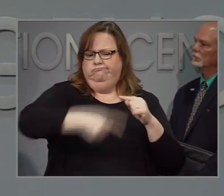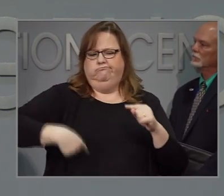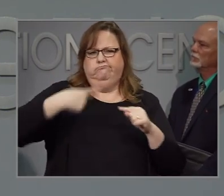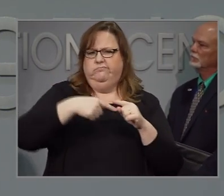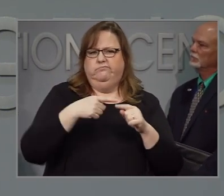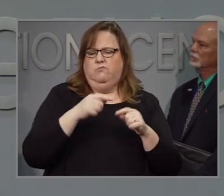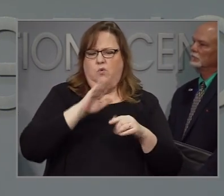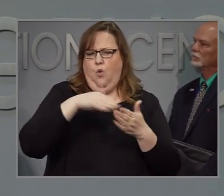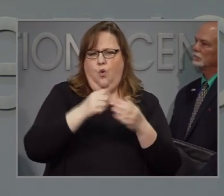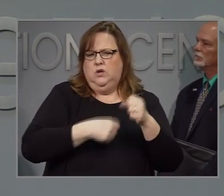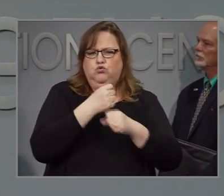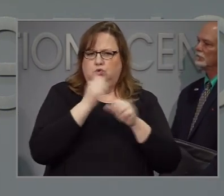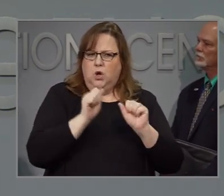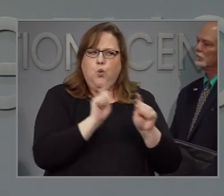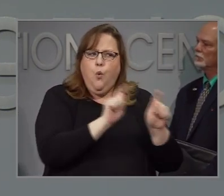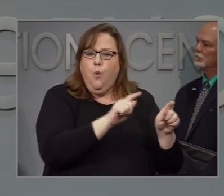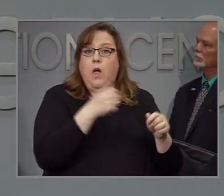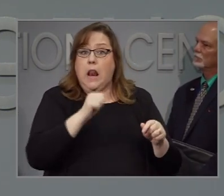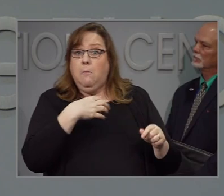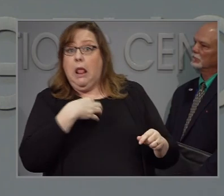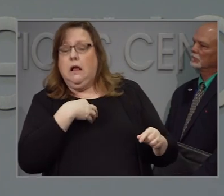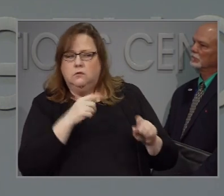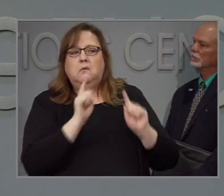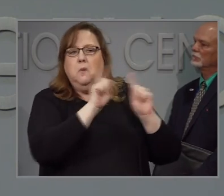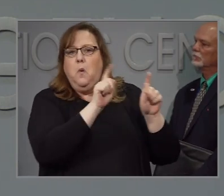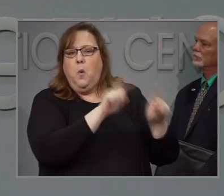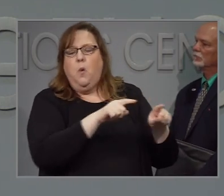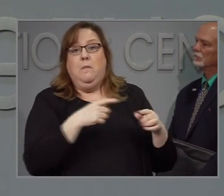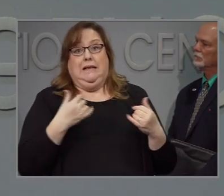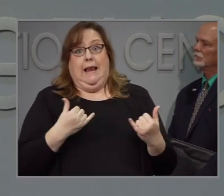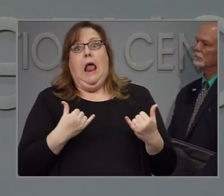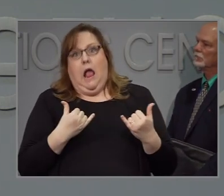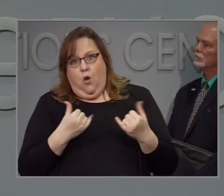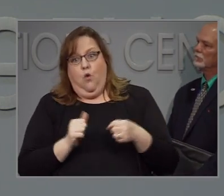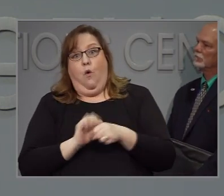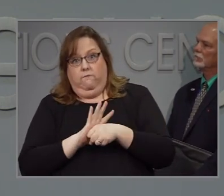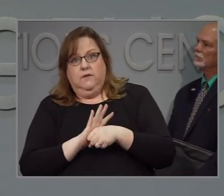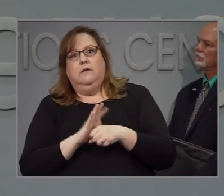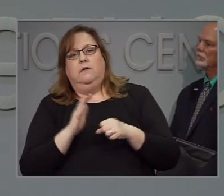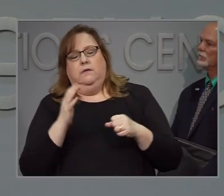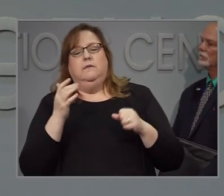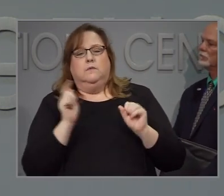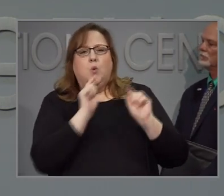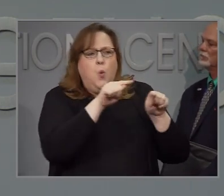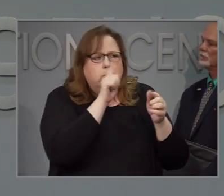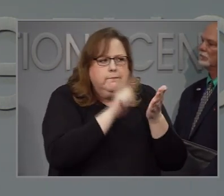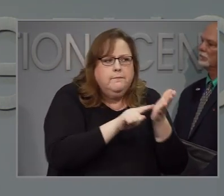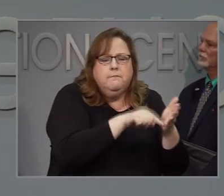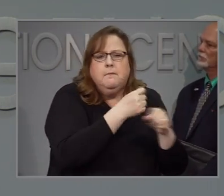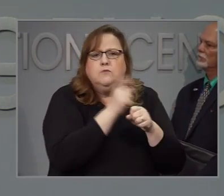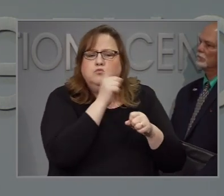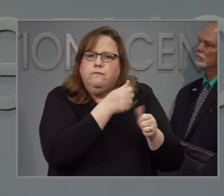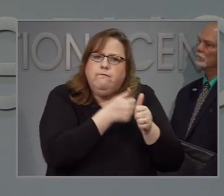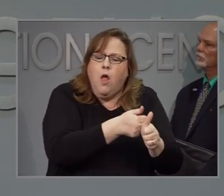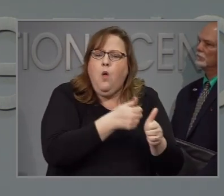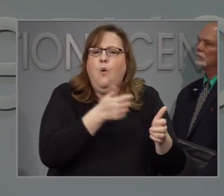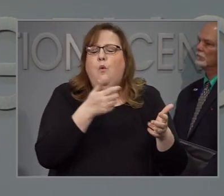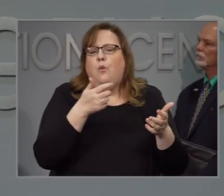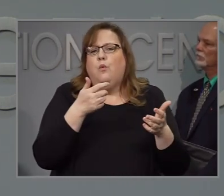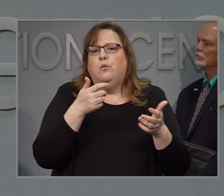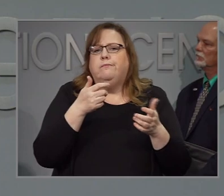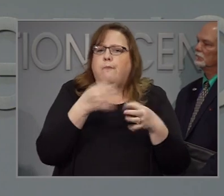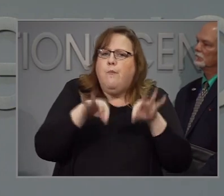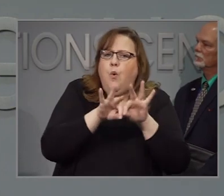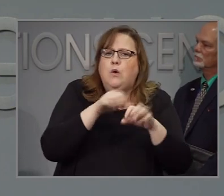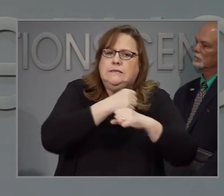only to complaints, but also make sure that folks are following on the important regulations and the safety parameters that are put in place.